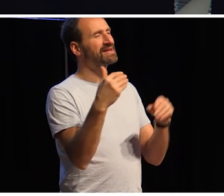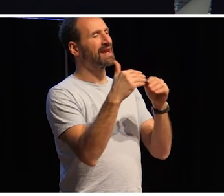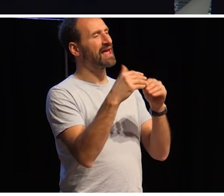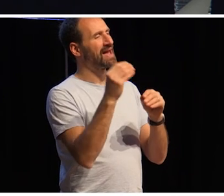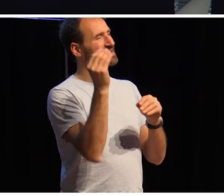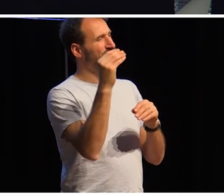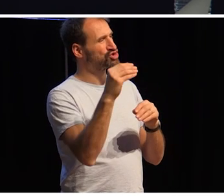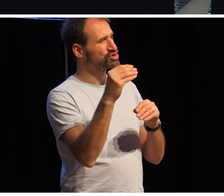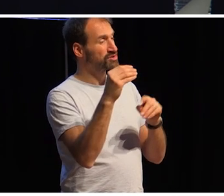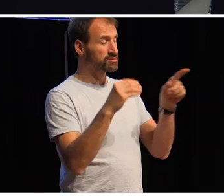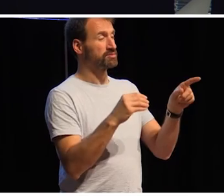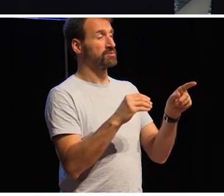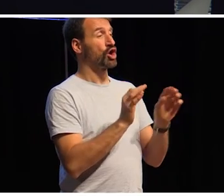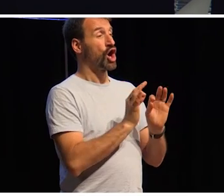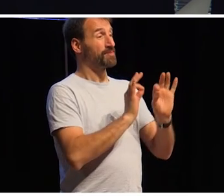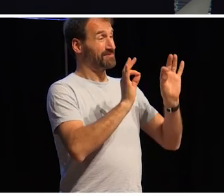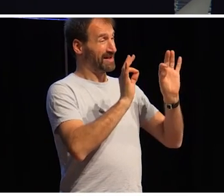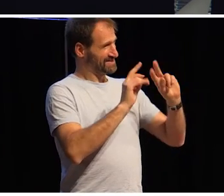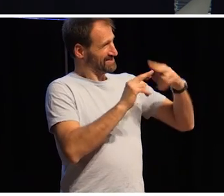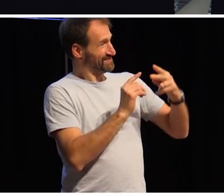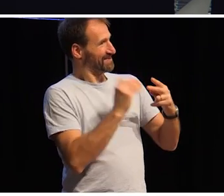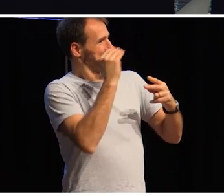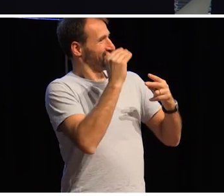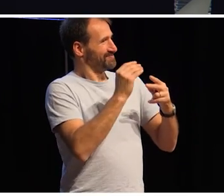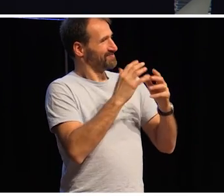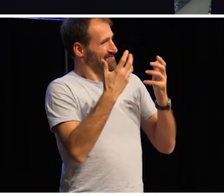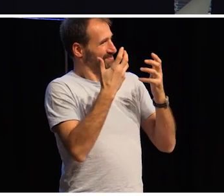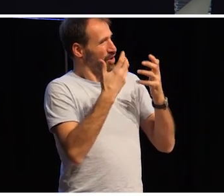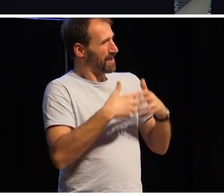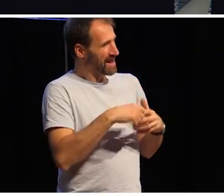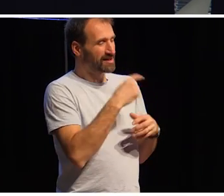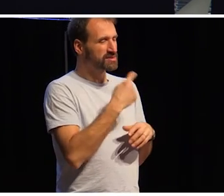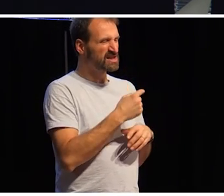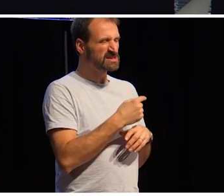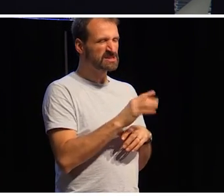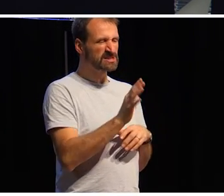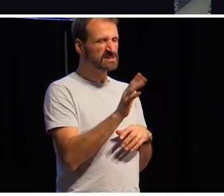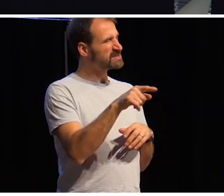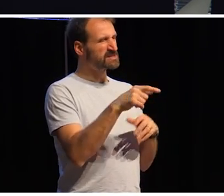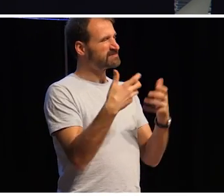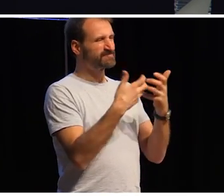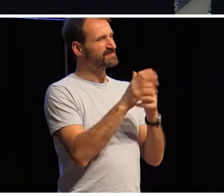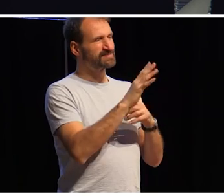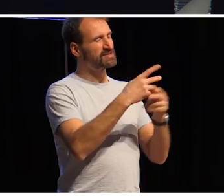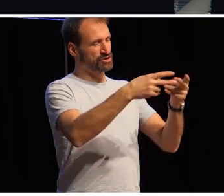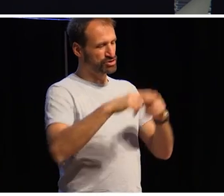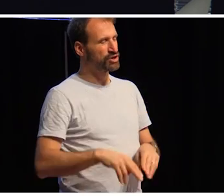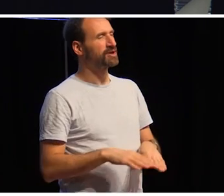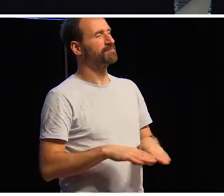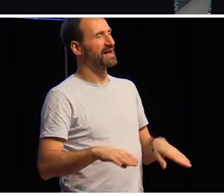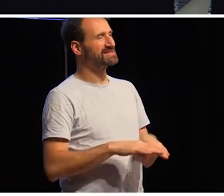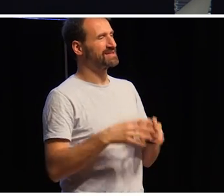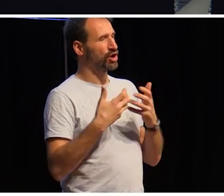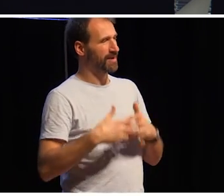go back to slowly running this is related to. We run it again, fill up the cache, it's run so many times